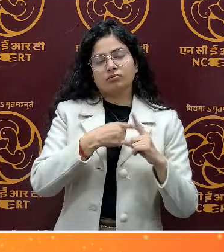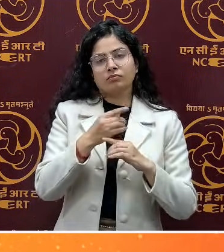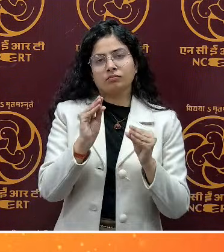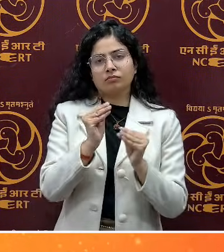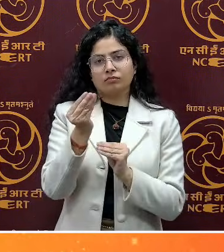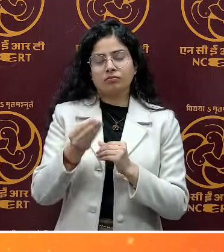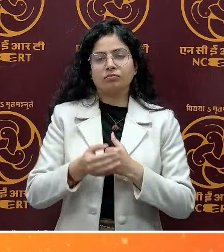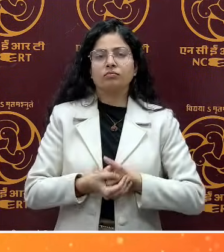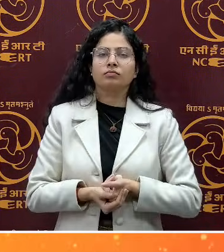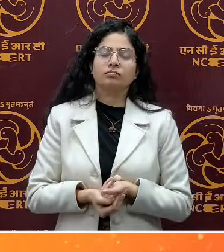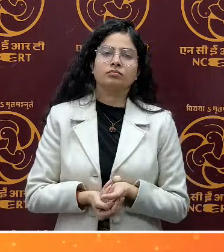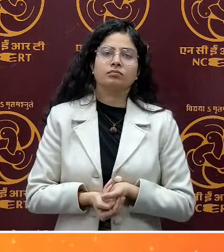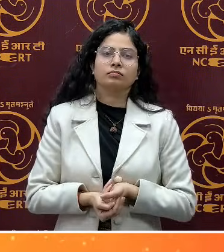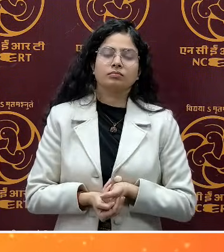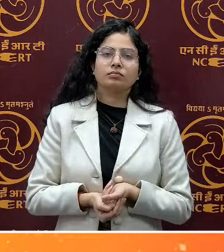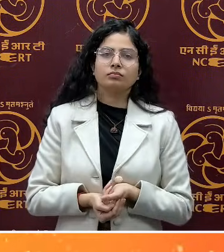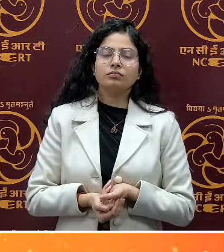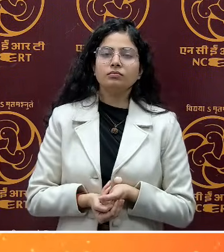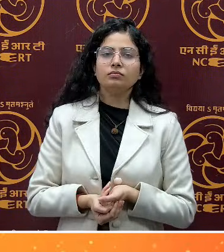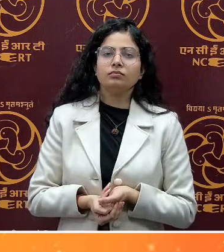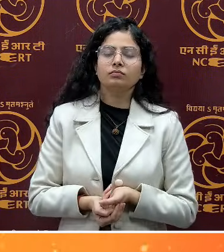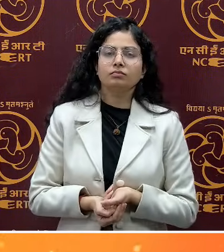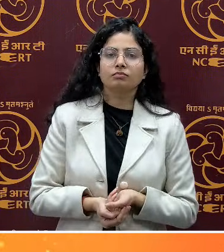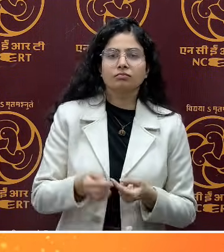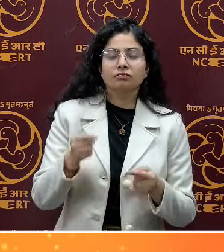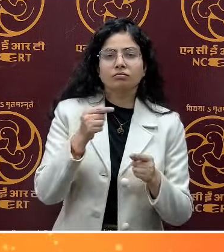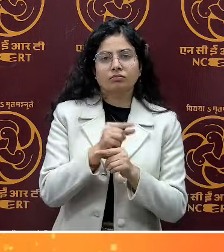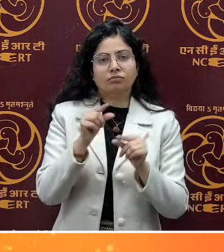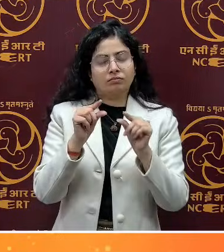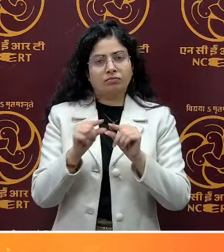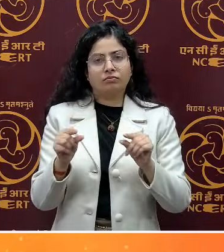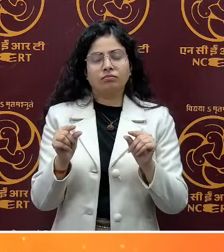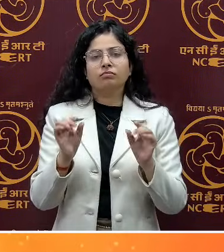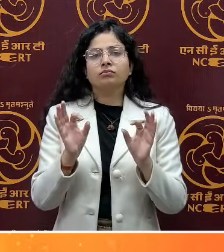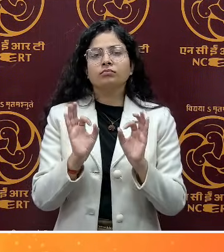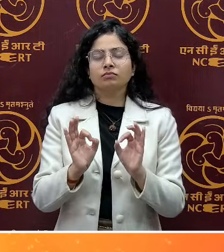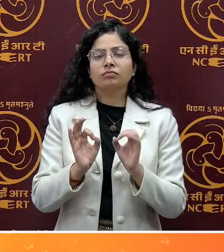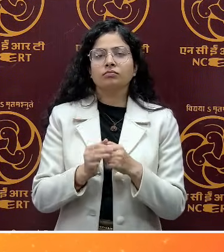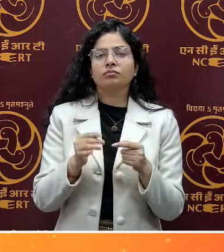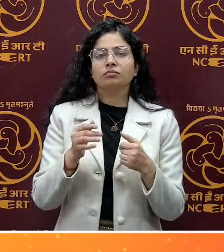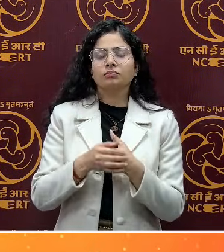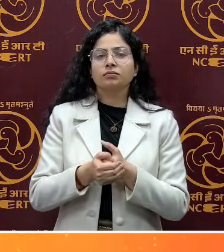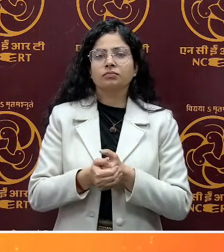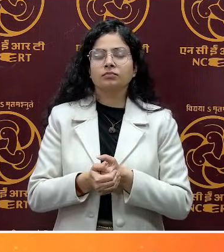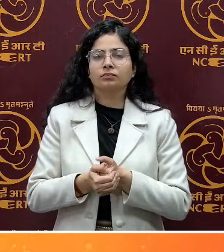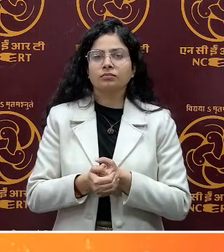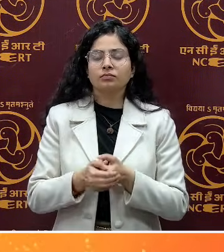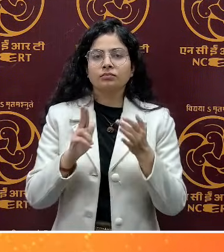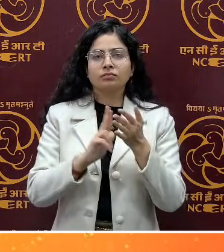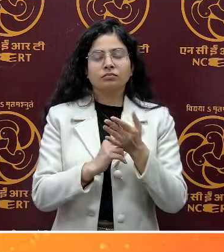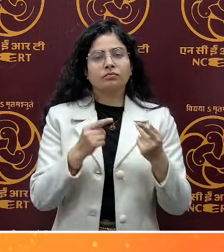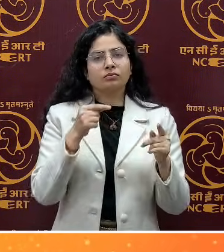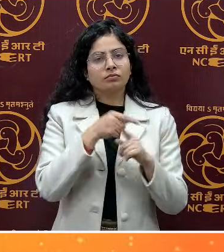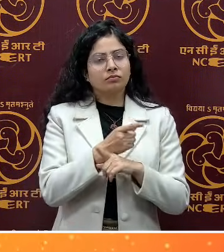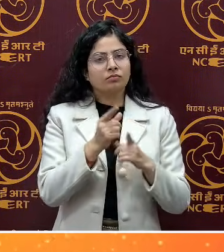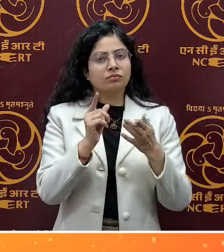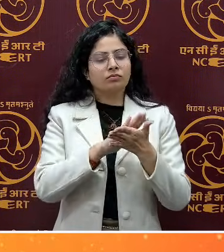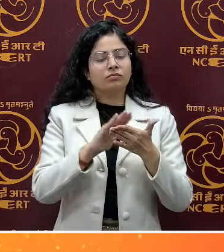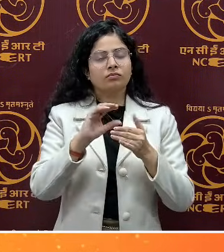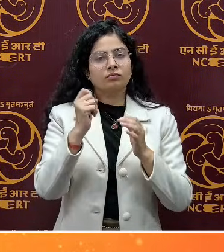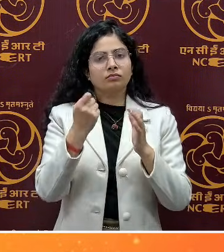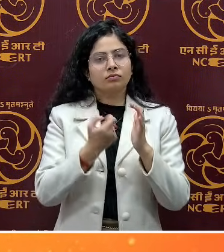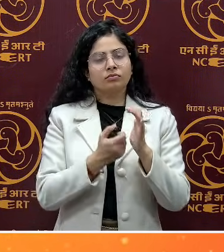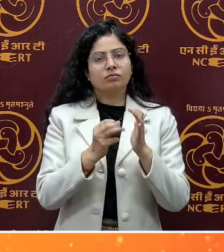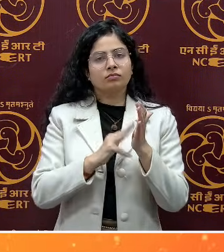better. So what a wonderful quote on your screen. Yes, it is there. Nature works in harmony through